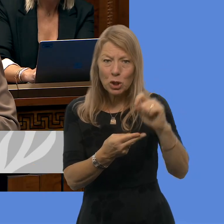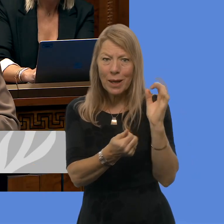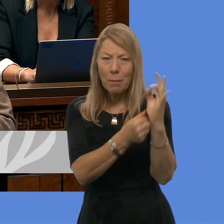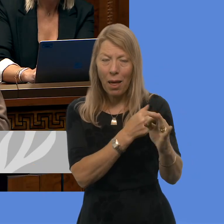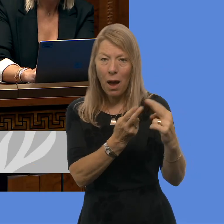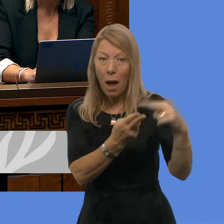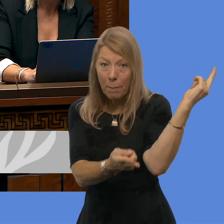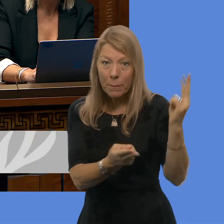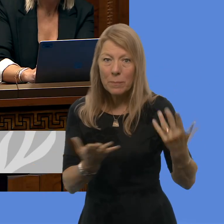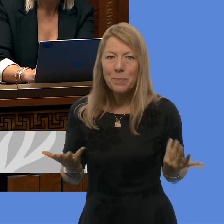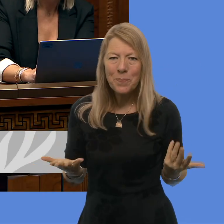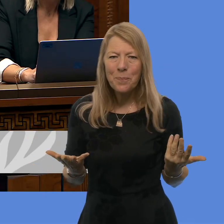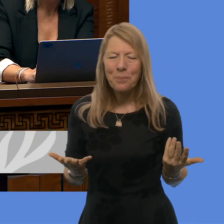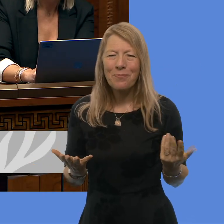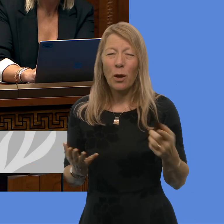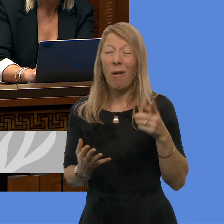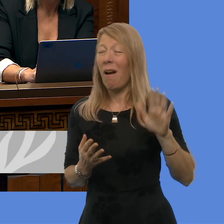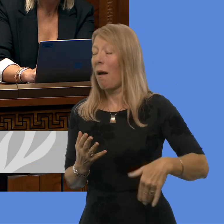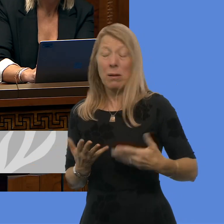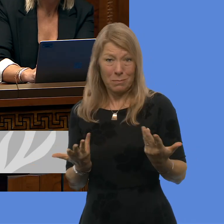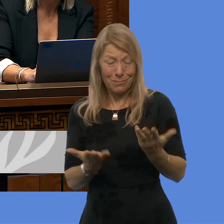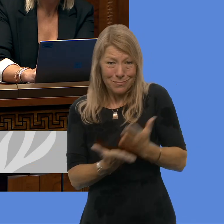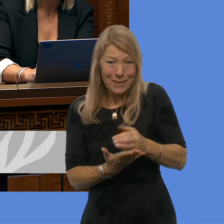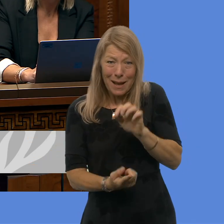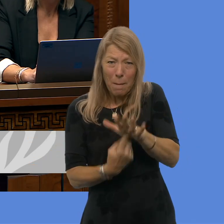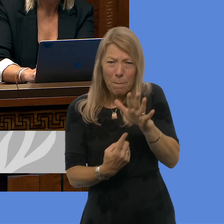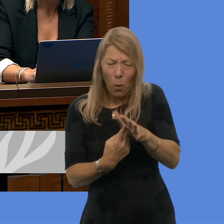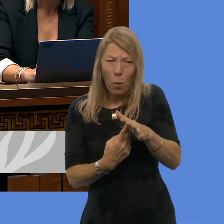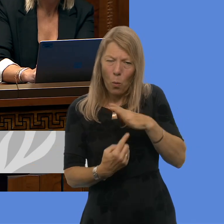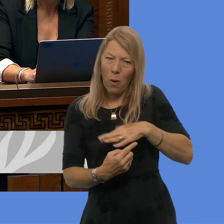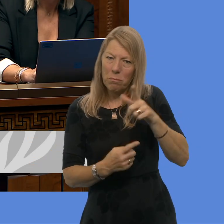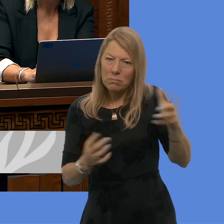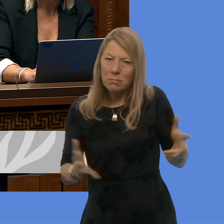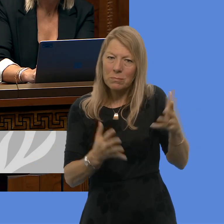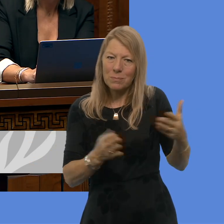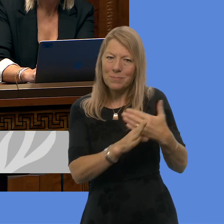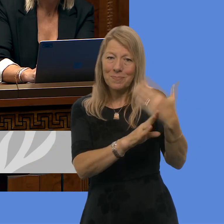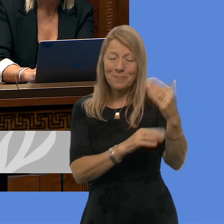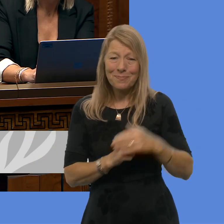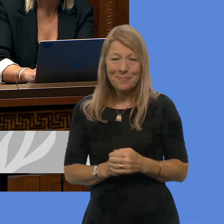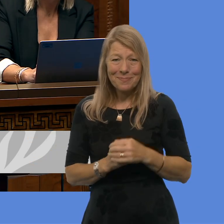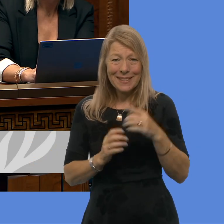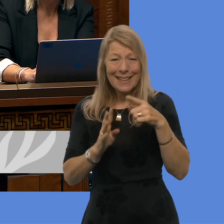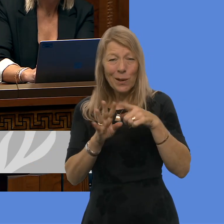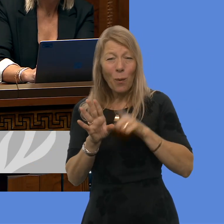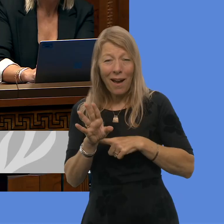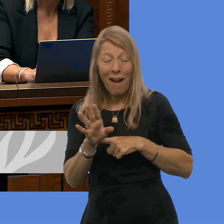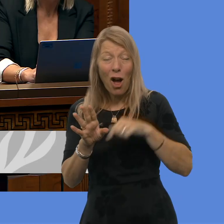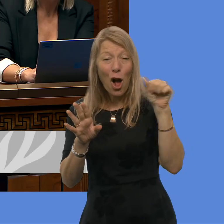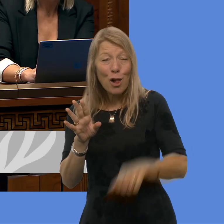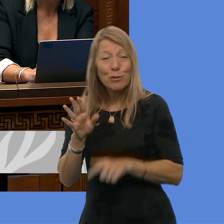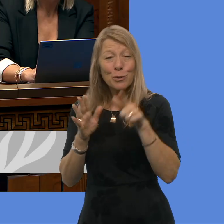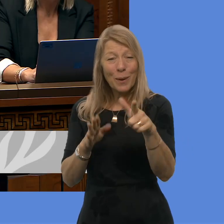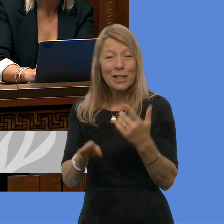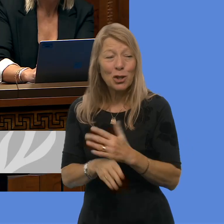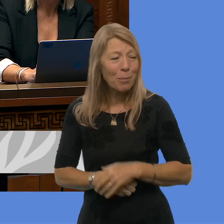and we're going to continue to build upon them even more in the time ahead. When I look at even EY's 120 jobs, the Seagate announcement last